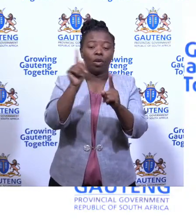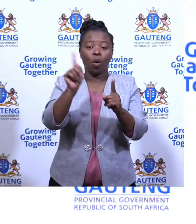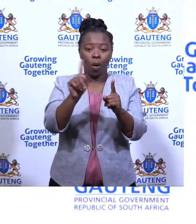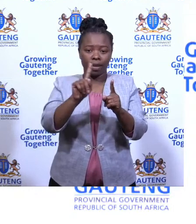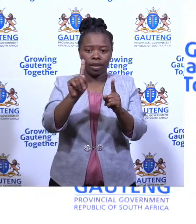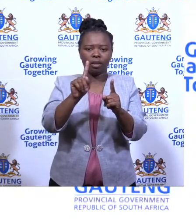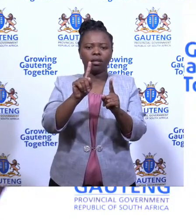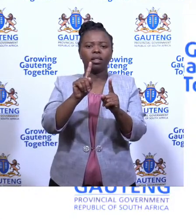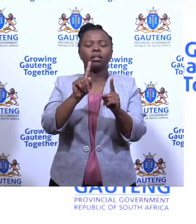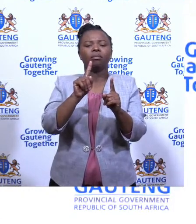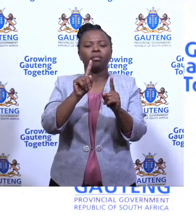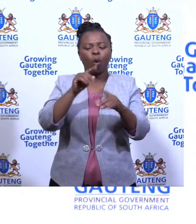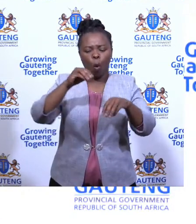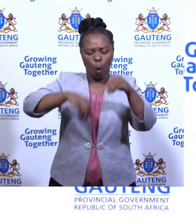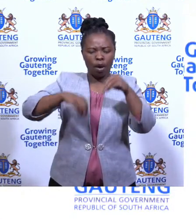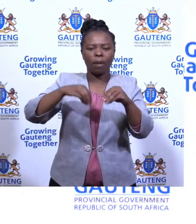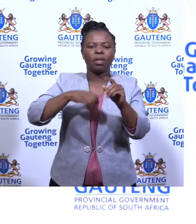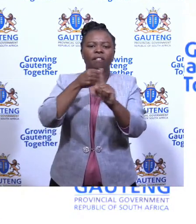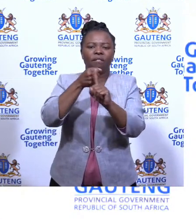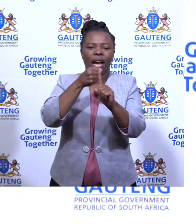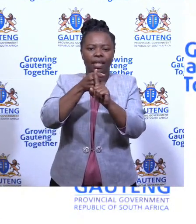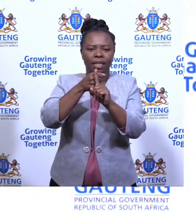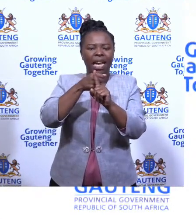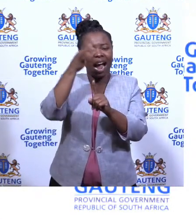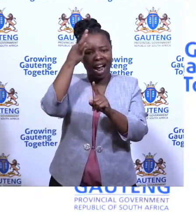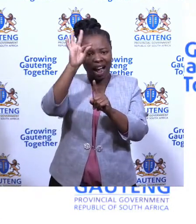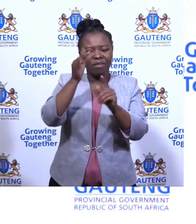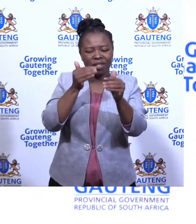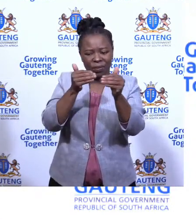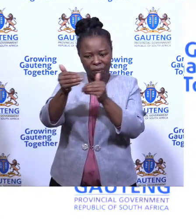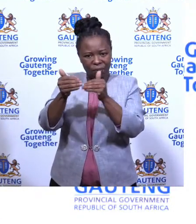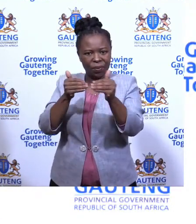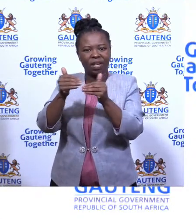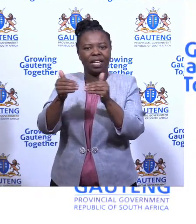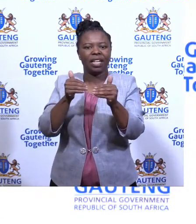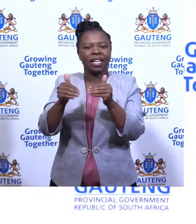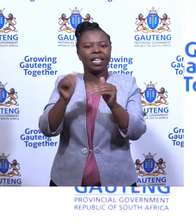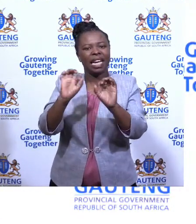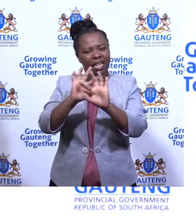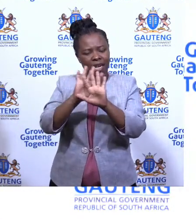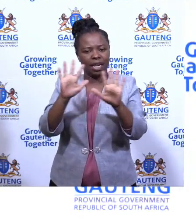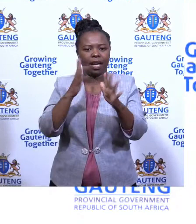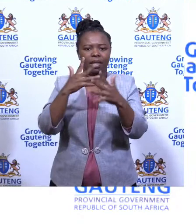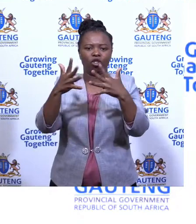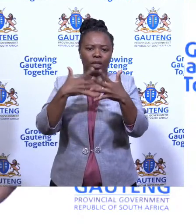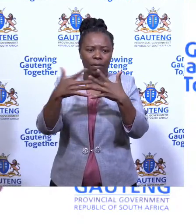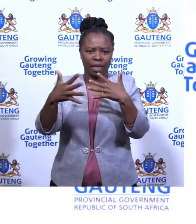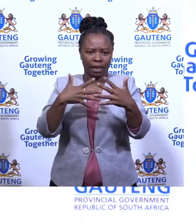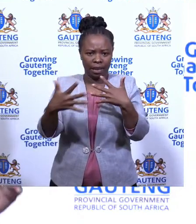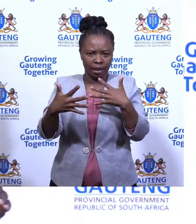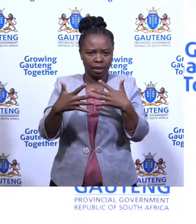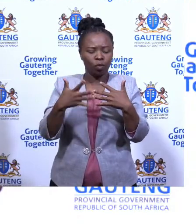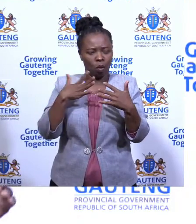fighting corruption. So when they have said all the things, for us to succeed in doing all